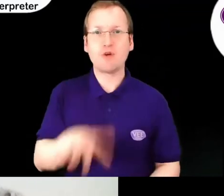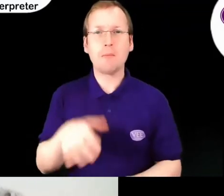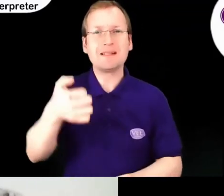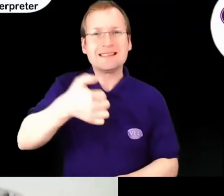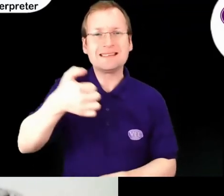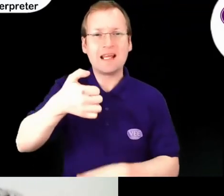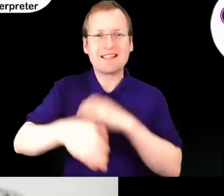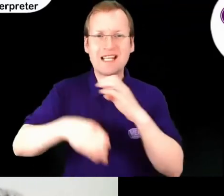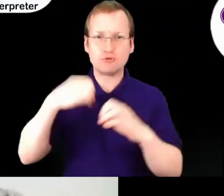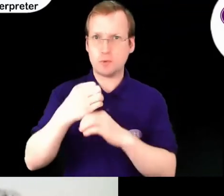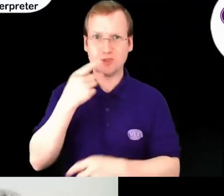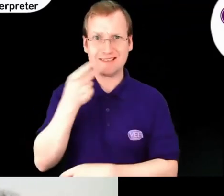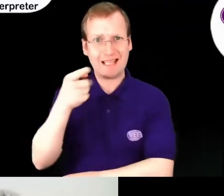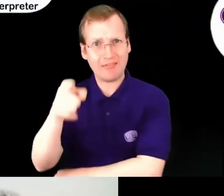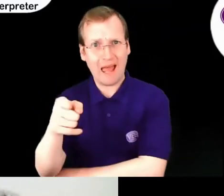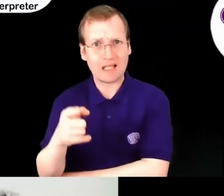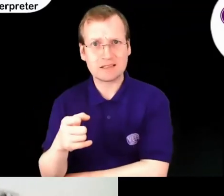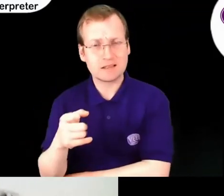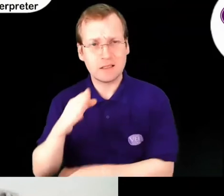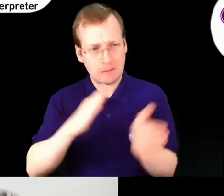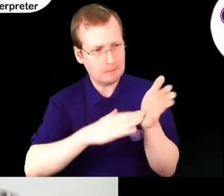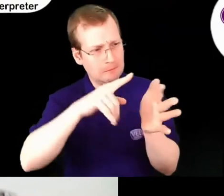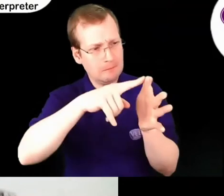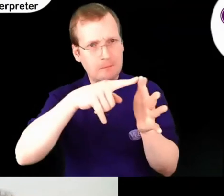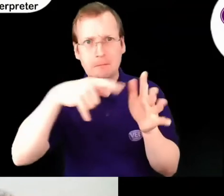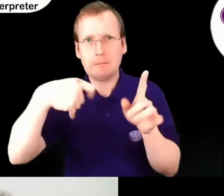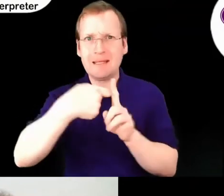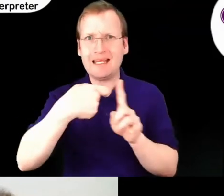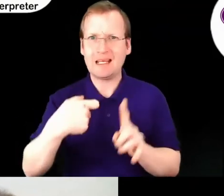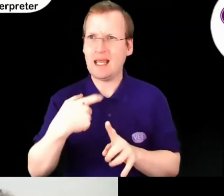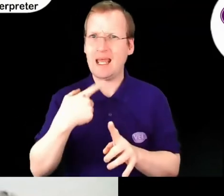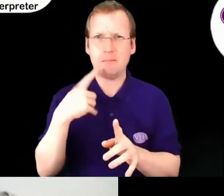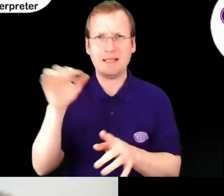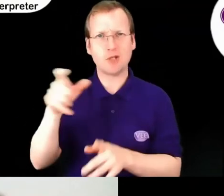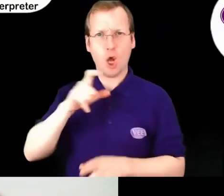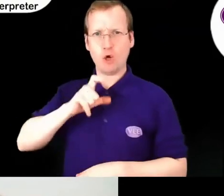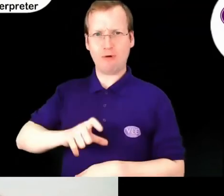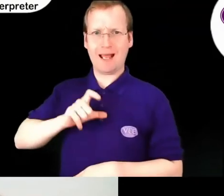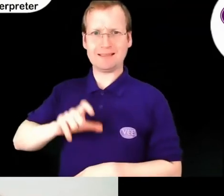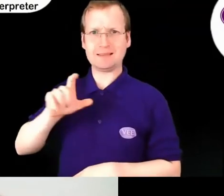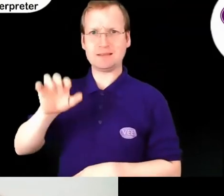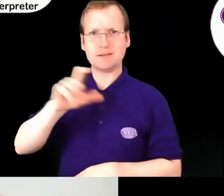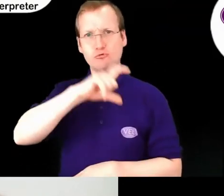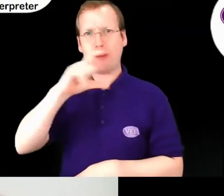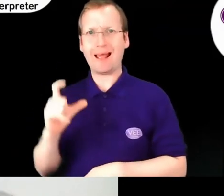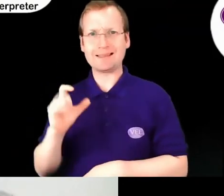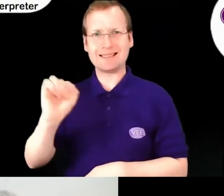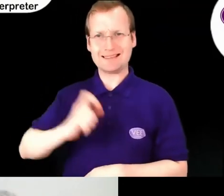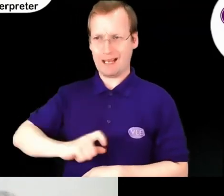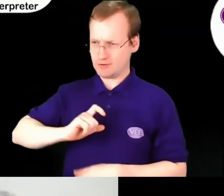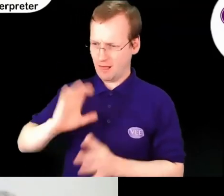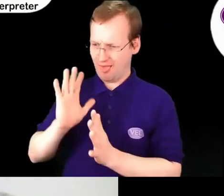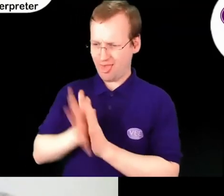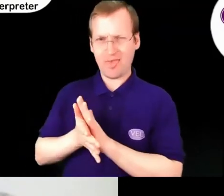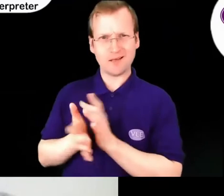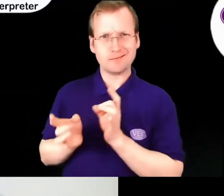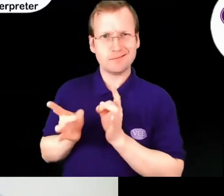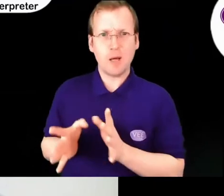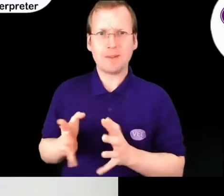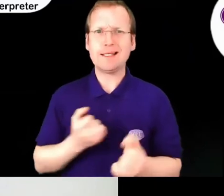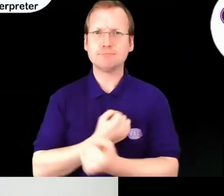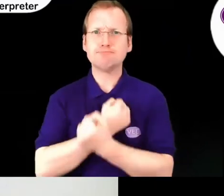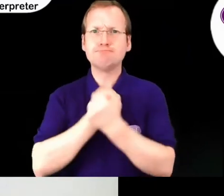be singing that kind of nonsense. It diminishes Christ to make him out as some kind of eternally passive figure. We need a